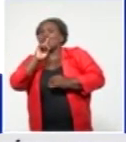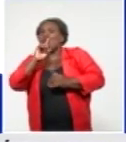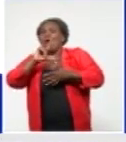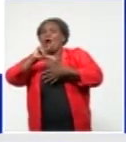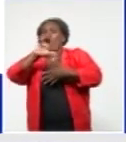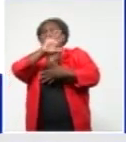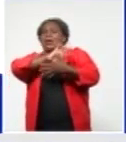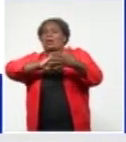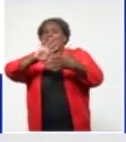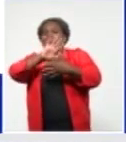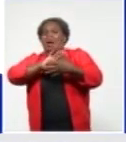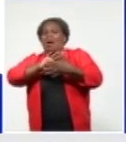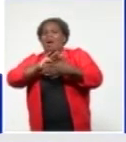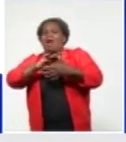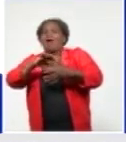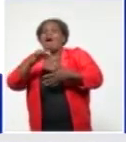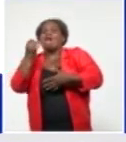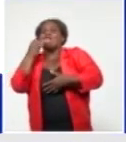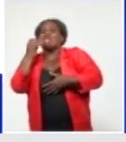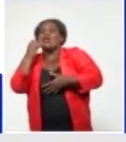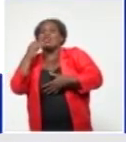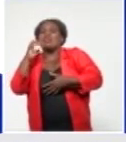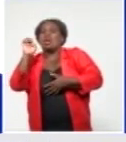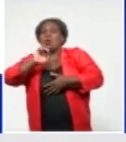535,946, Mexico